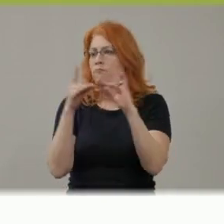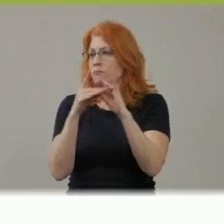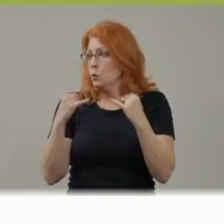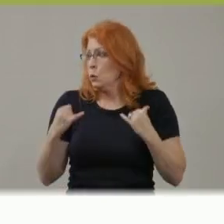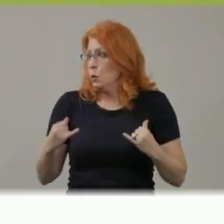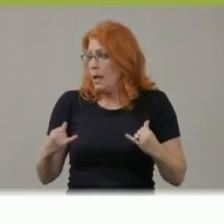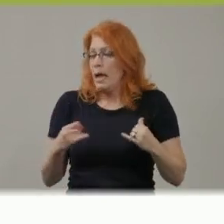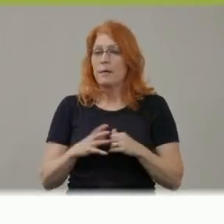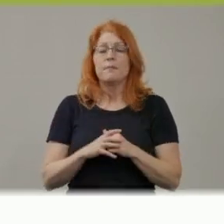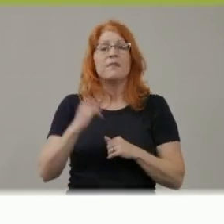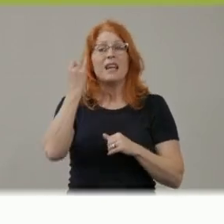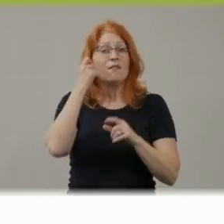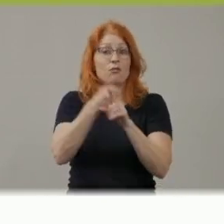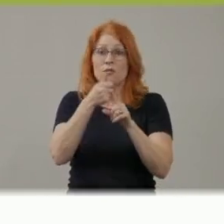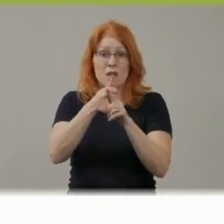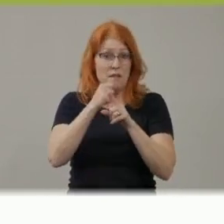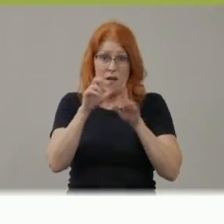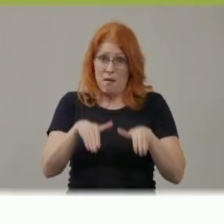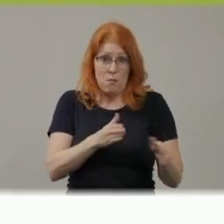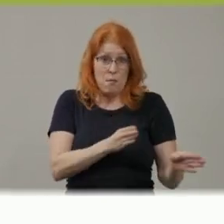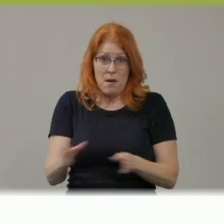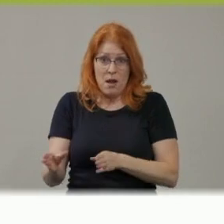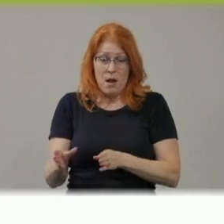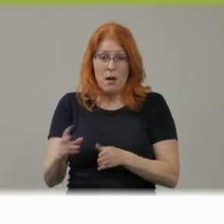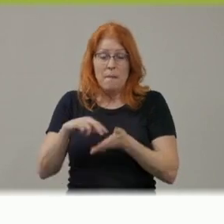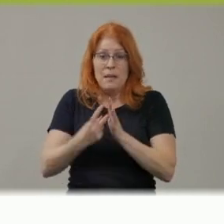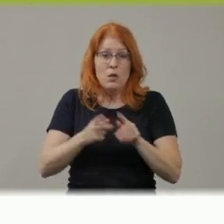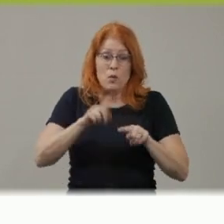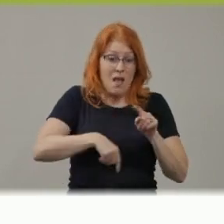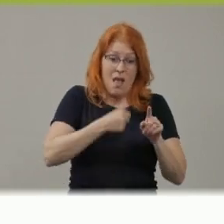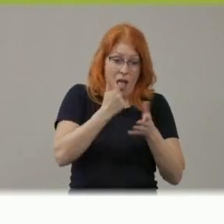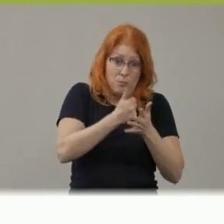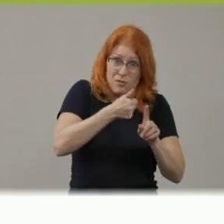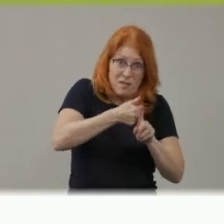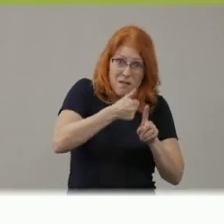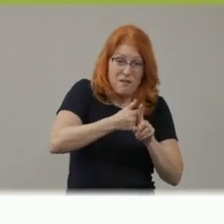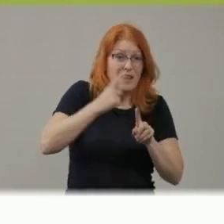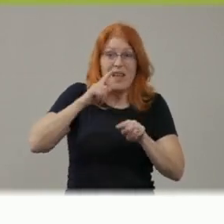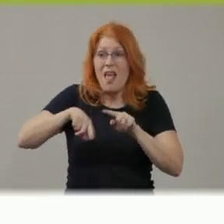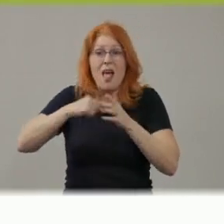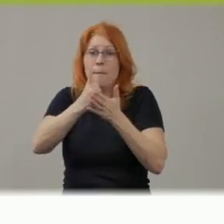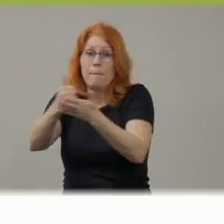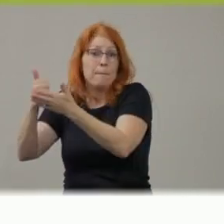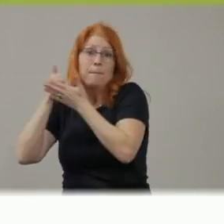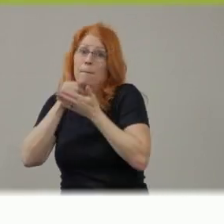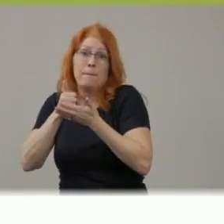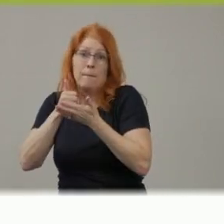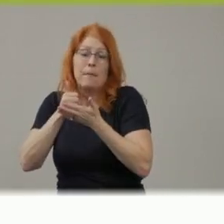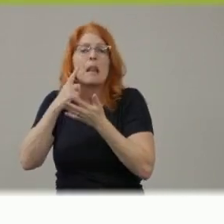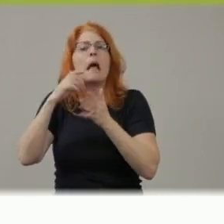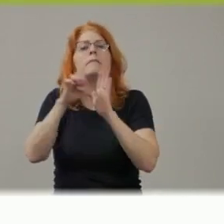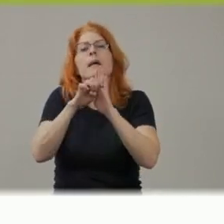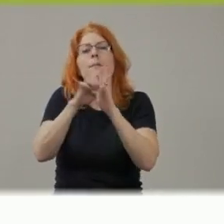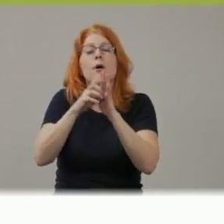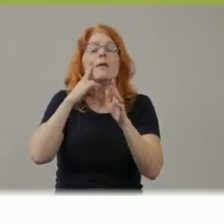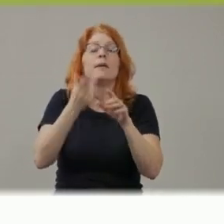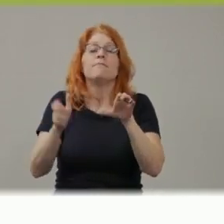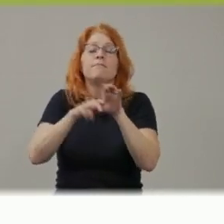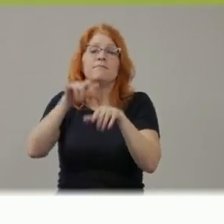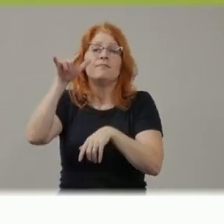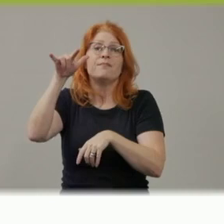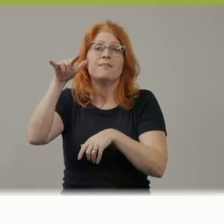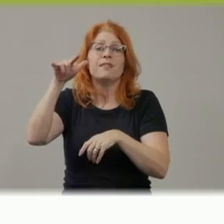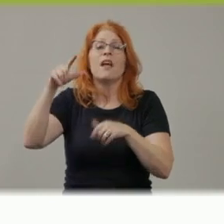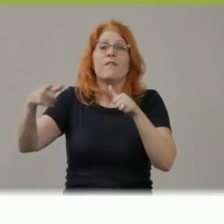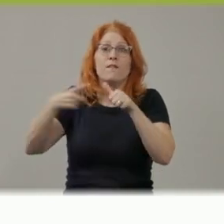is that if you aren't prepared, you can't help yourself or others. They always give that example of, when you get on an airplane, put the mask on